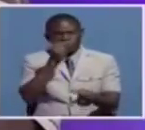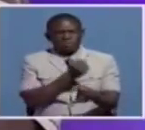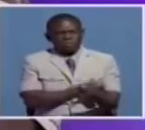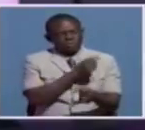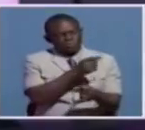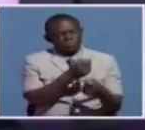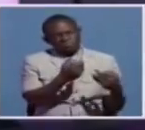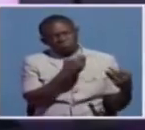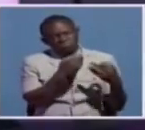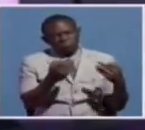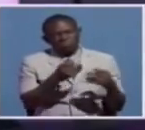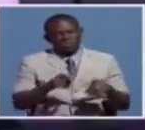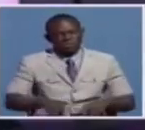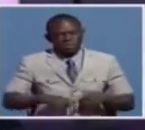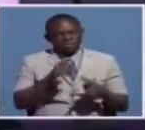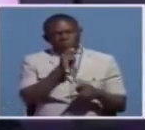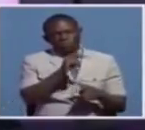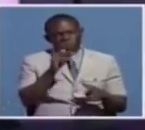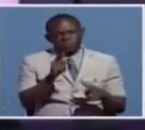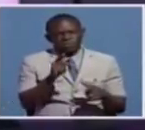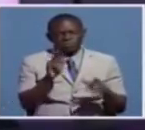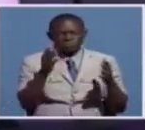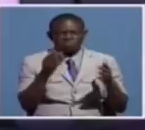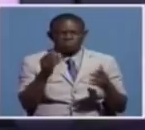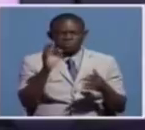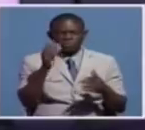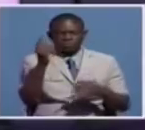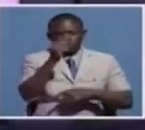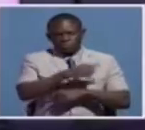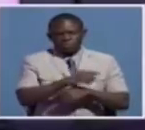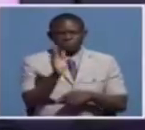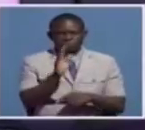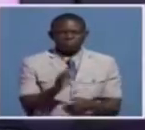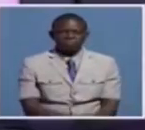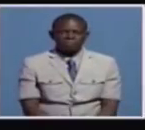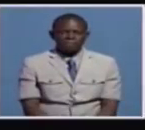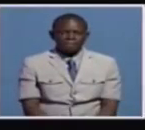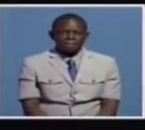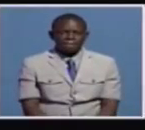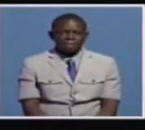celebrate his 95th birthday. Till next week, same time. Pleasant viewing. Thank you.